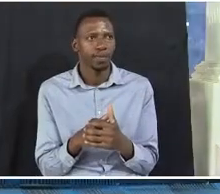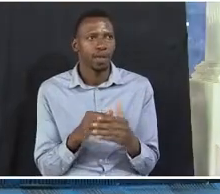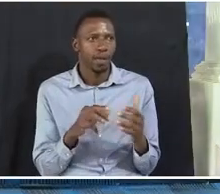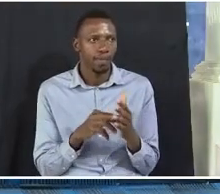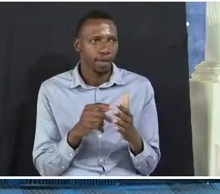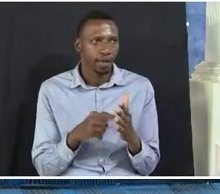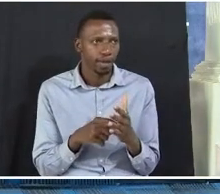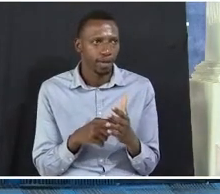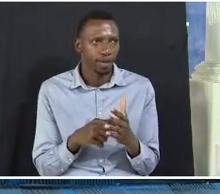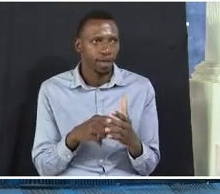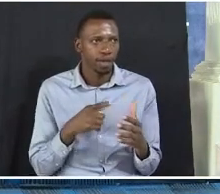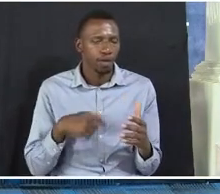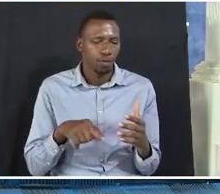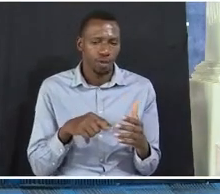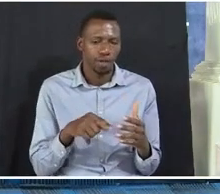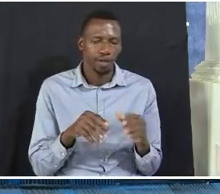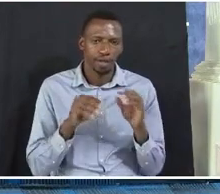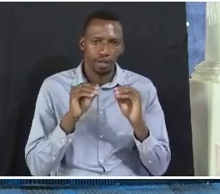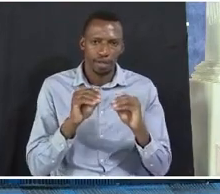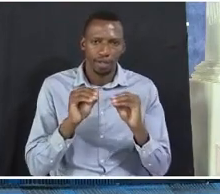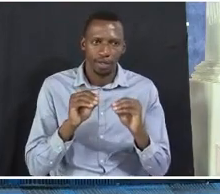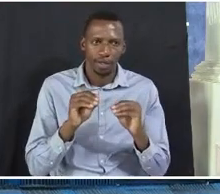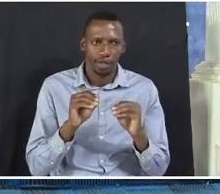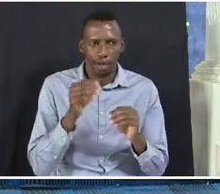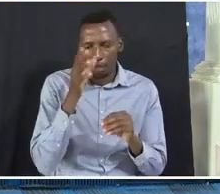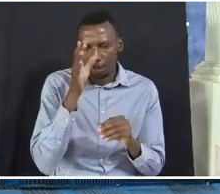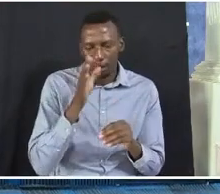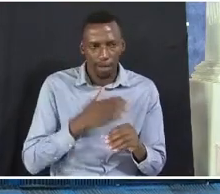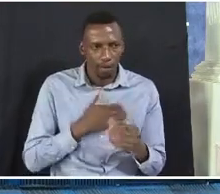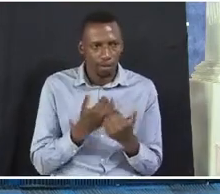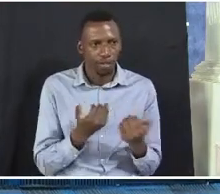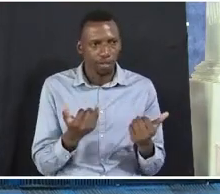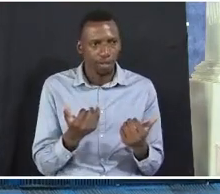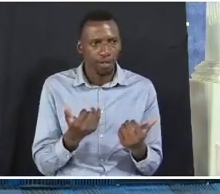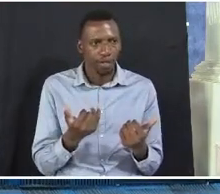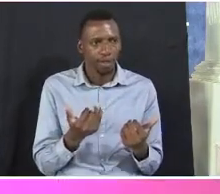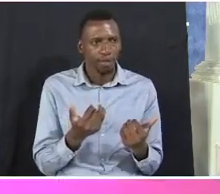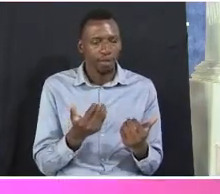Therefore, we are cheating our children that they have rights they don't have.